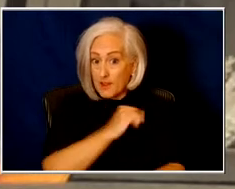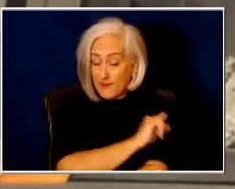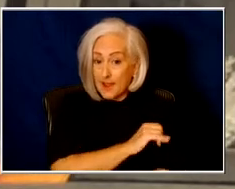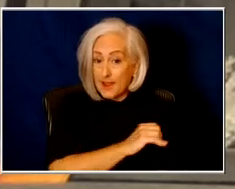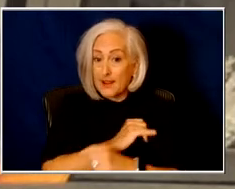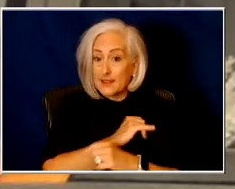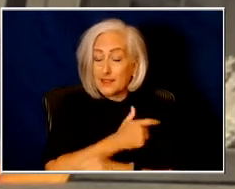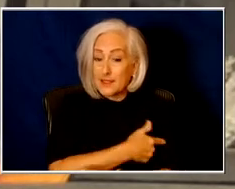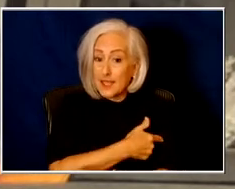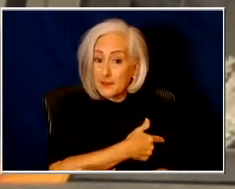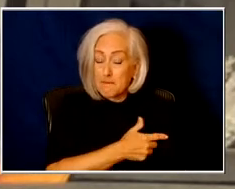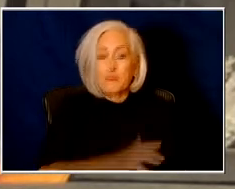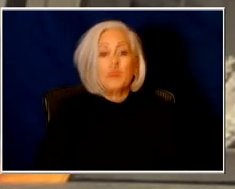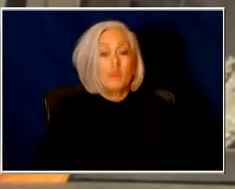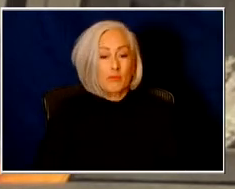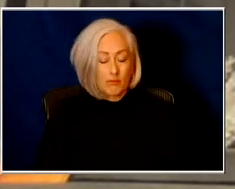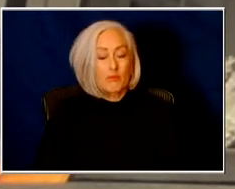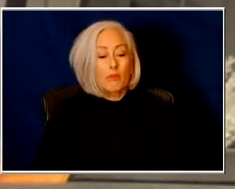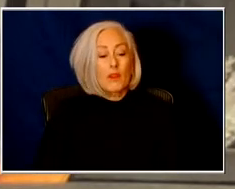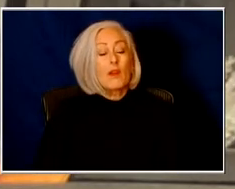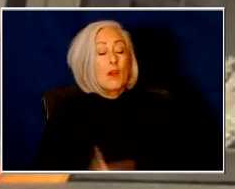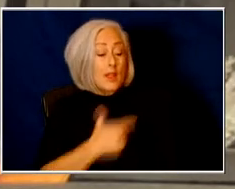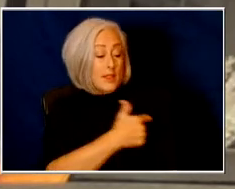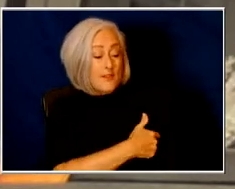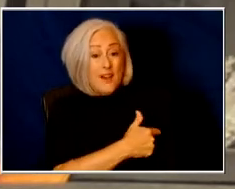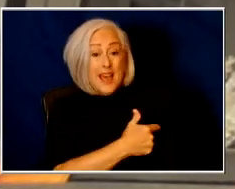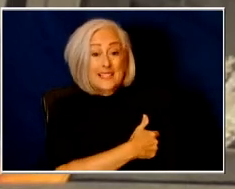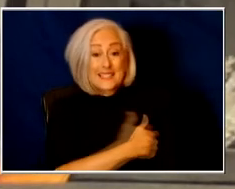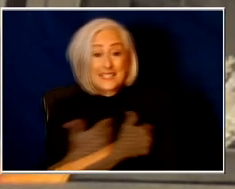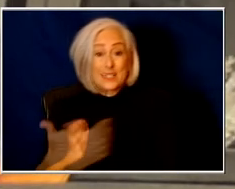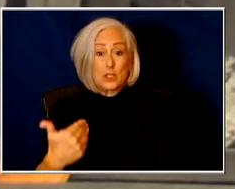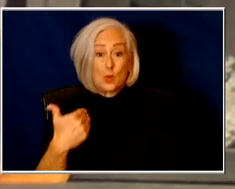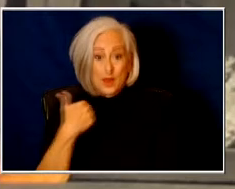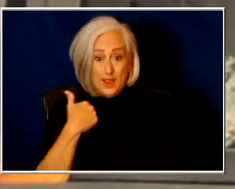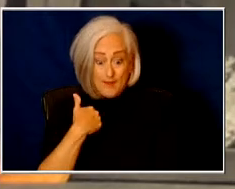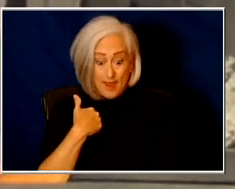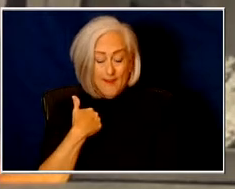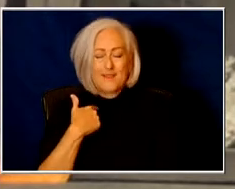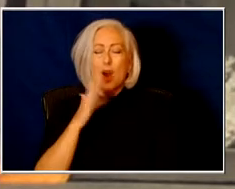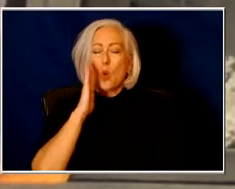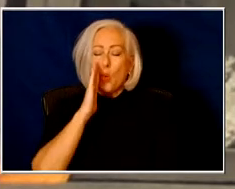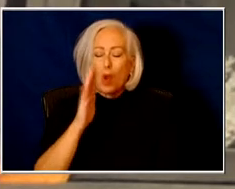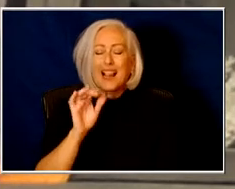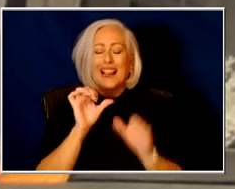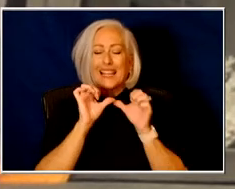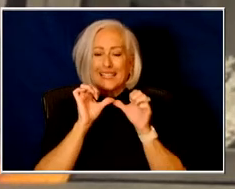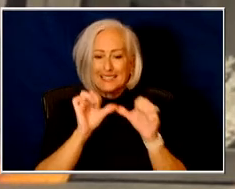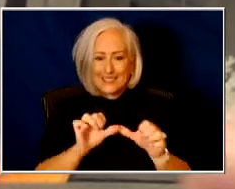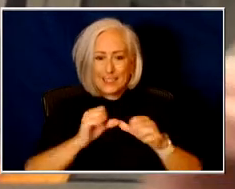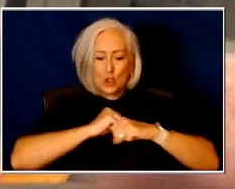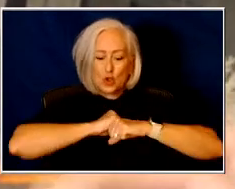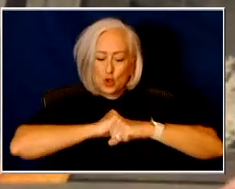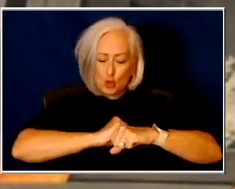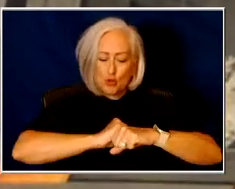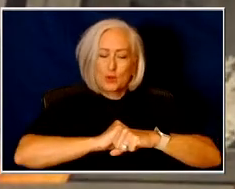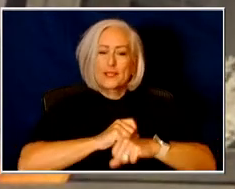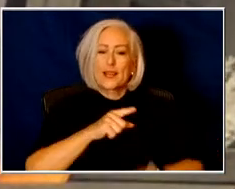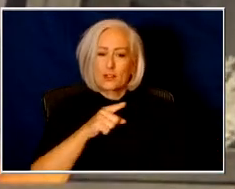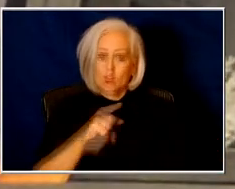so um the vaccines that we have got continue to protect us at